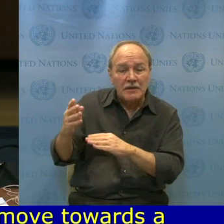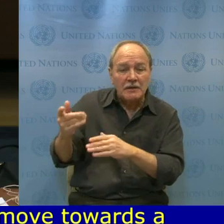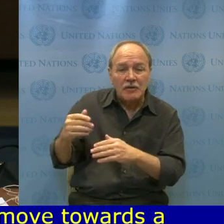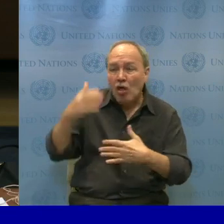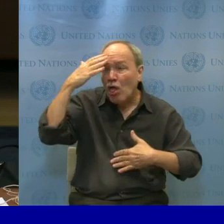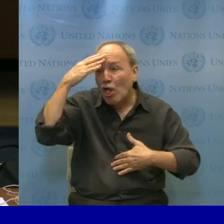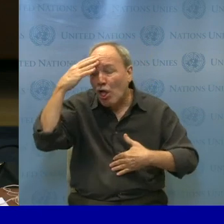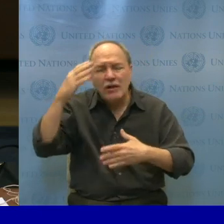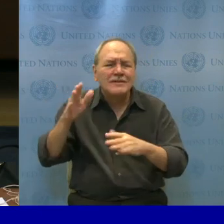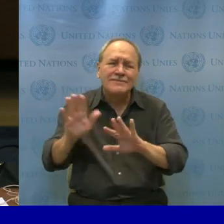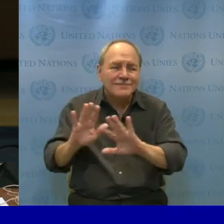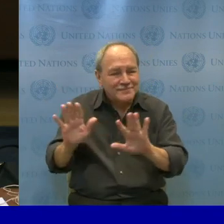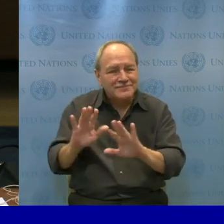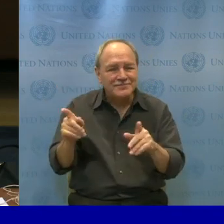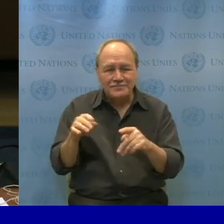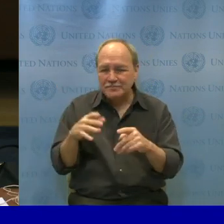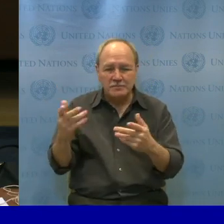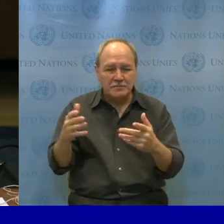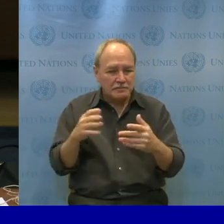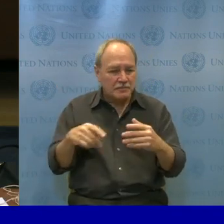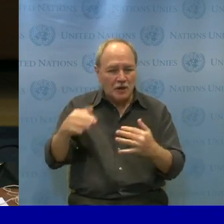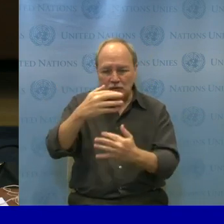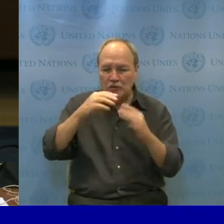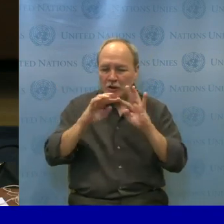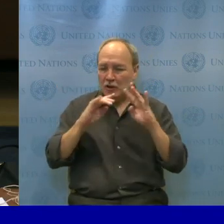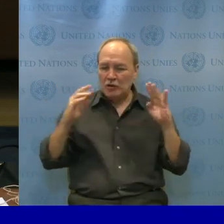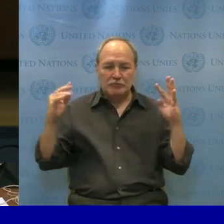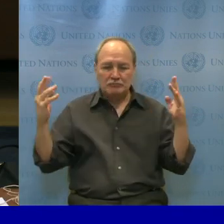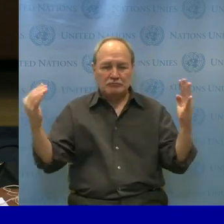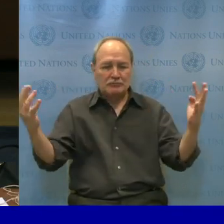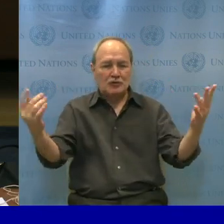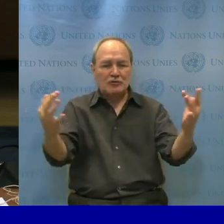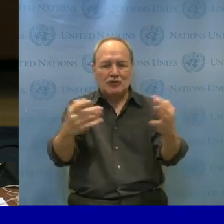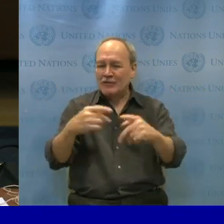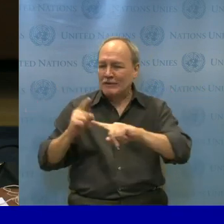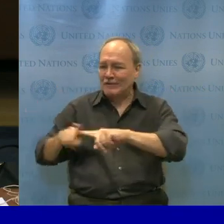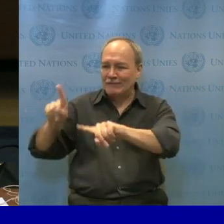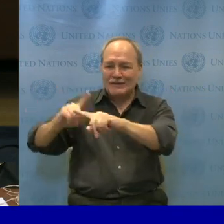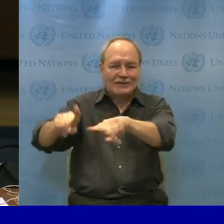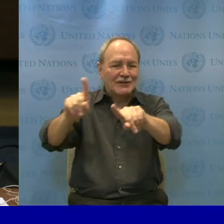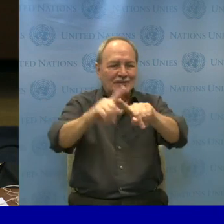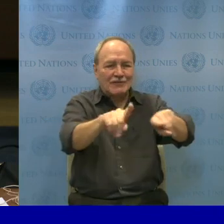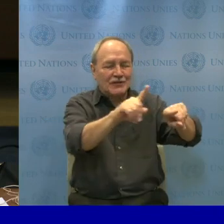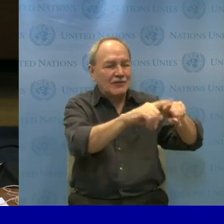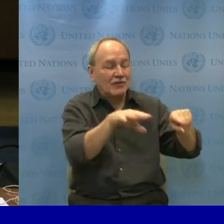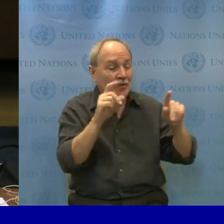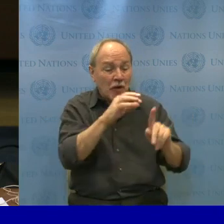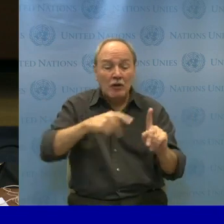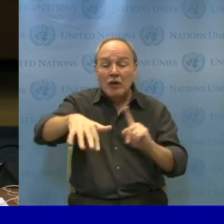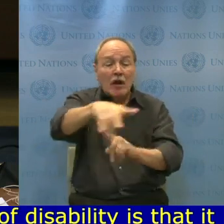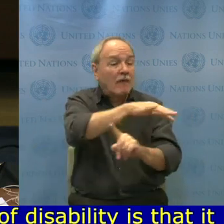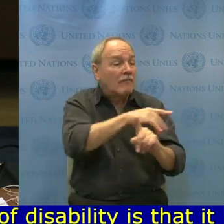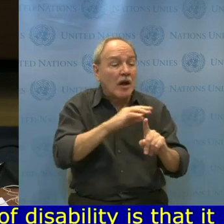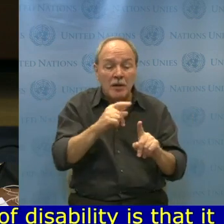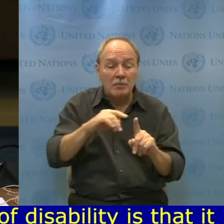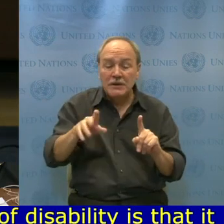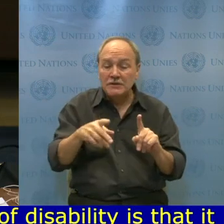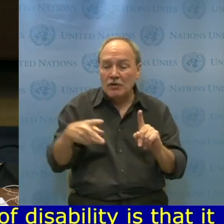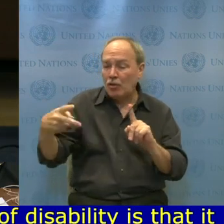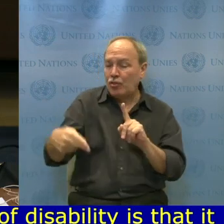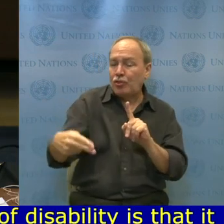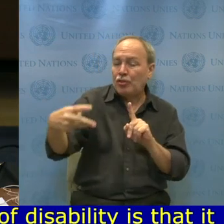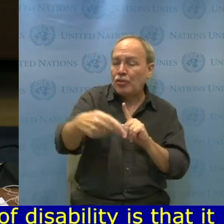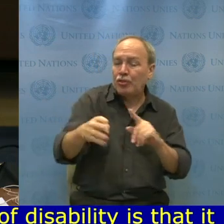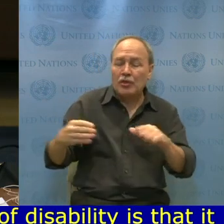from interaction with our differences and an adverse environment. It's not possible to address the right